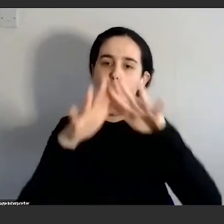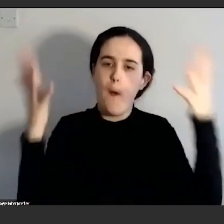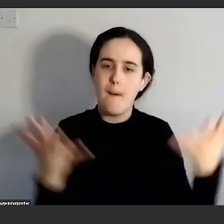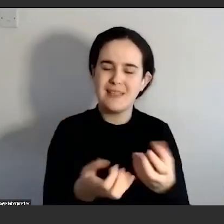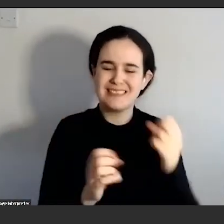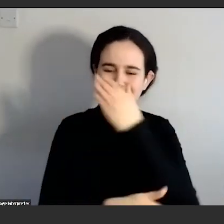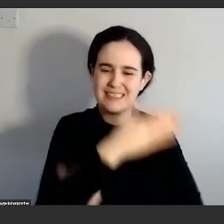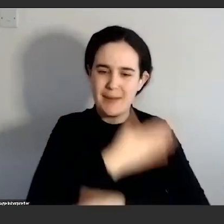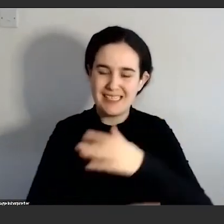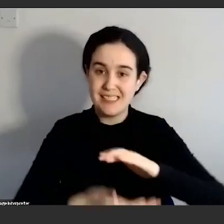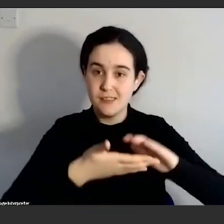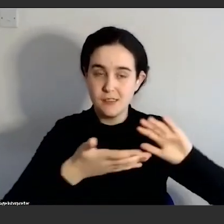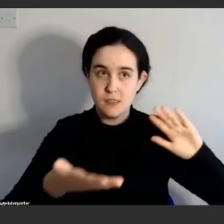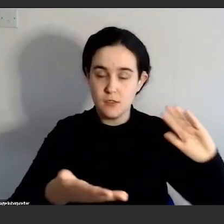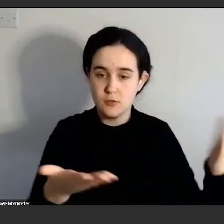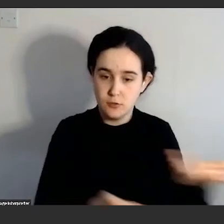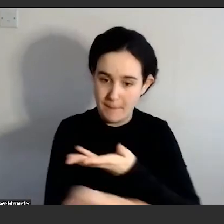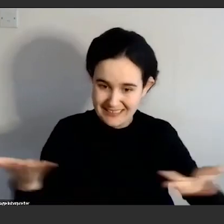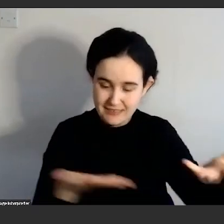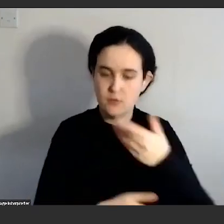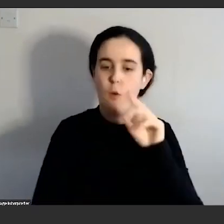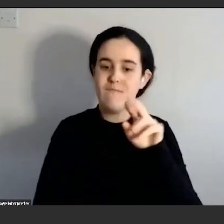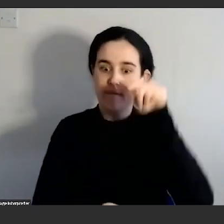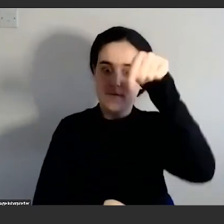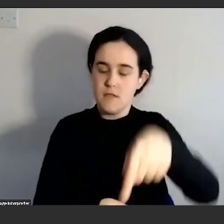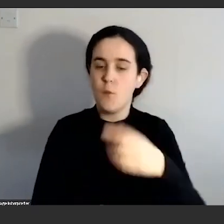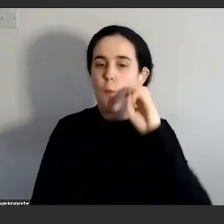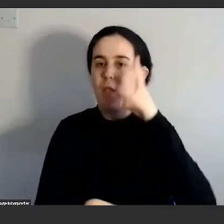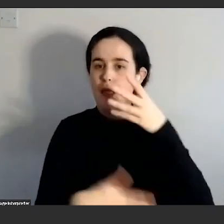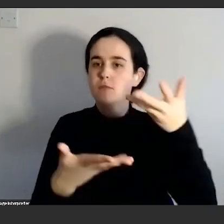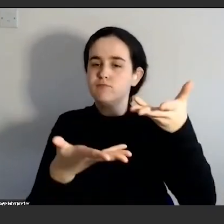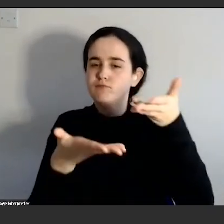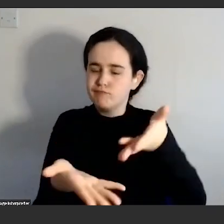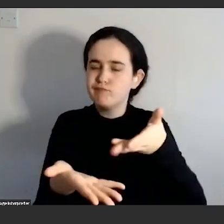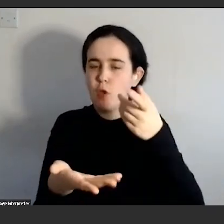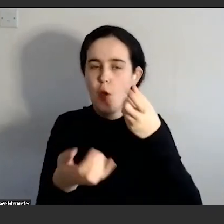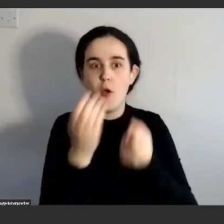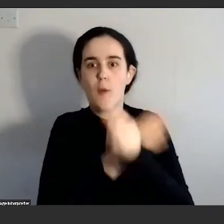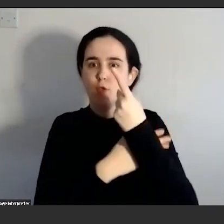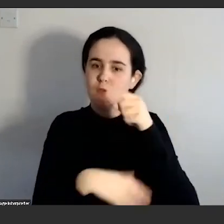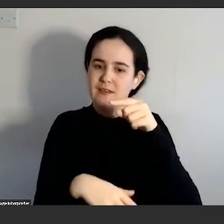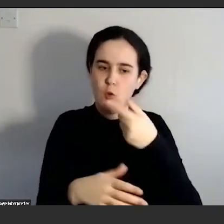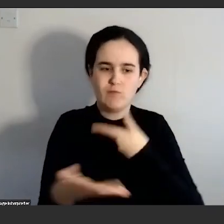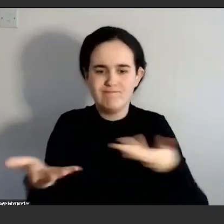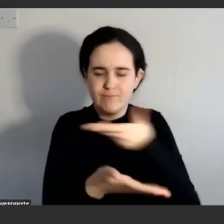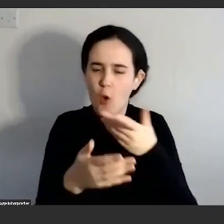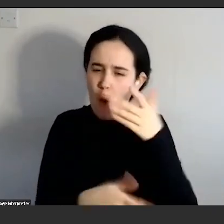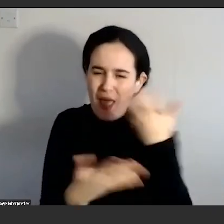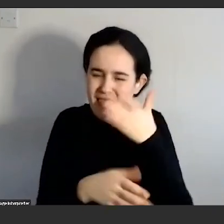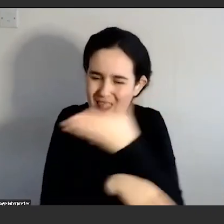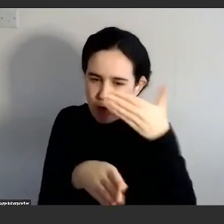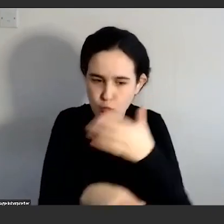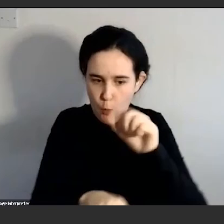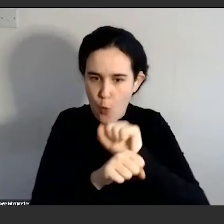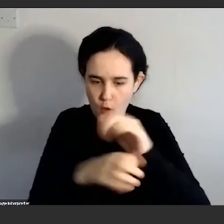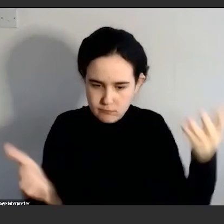and to effect change, because that's where as CSOs, we can focus our advocacy, but also we can continue to demonstrate how it